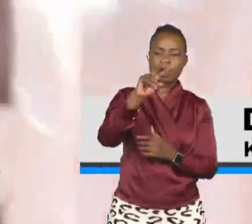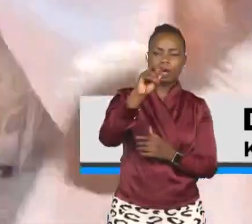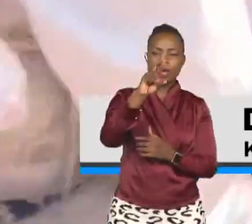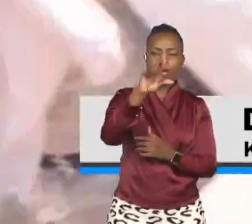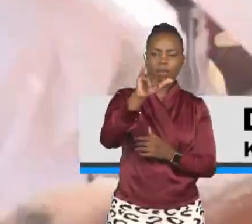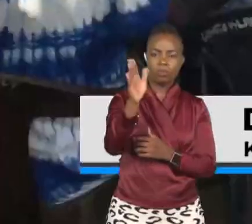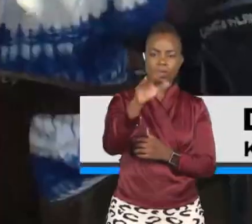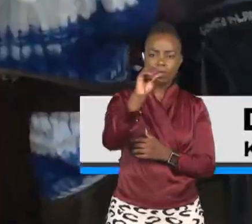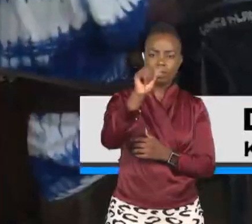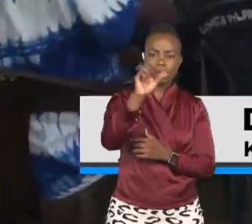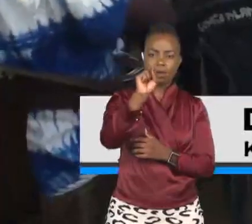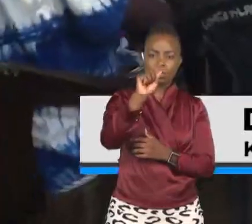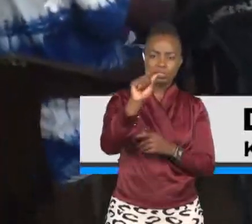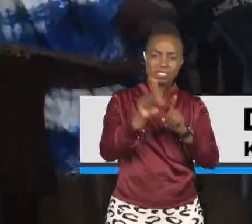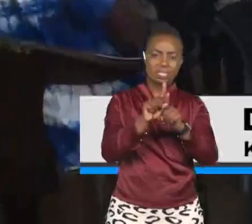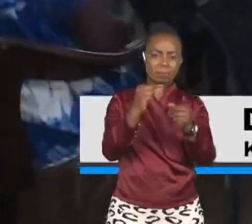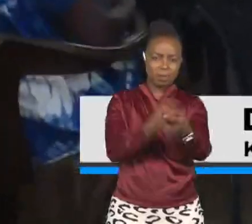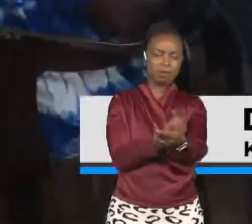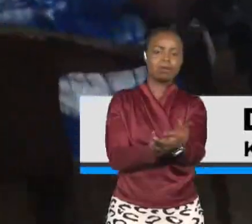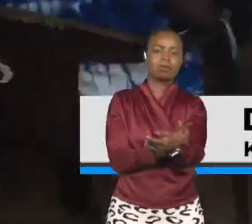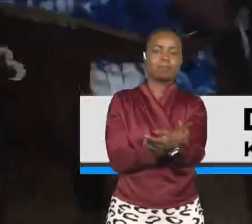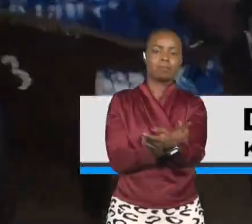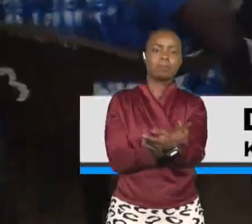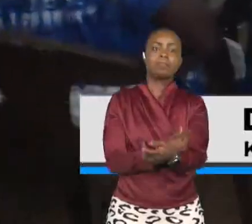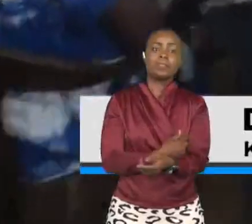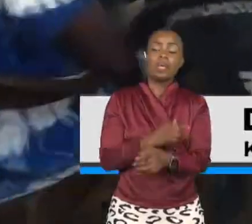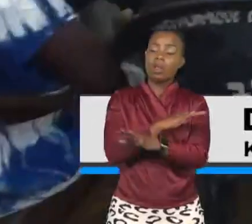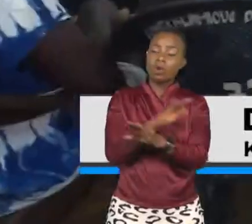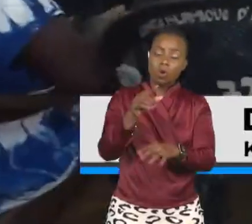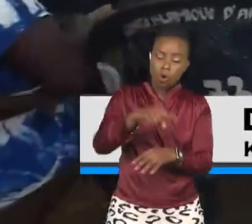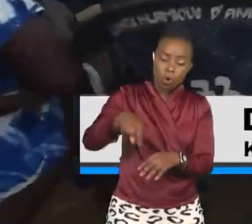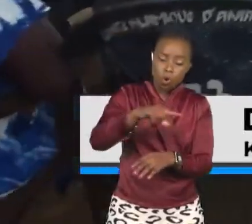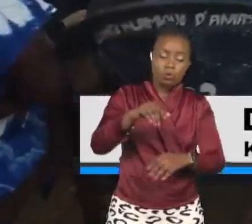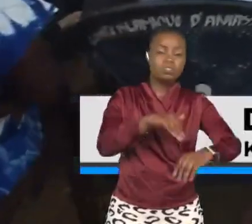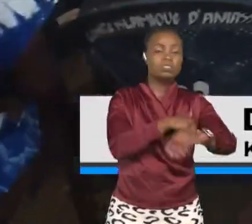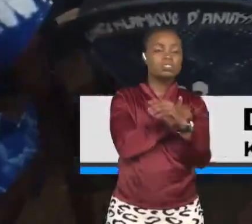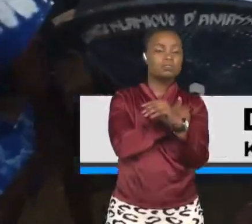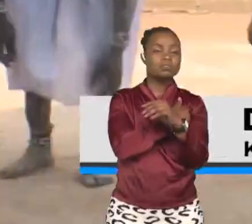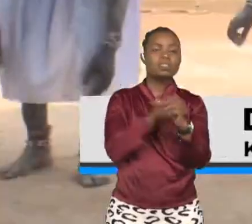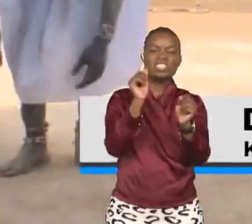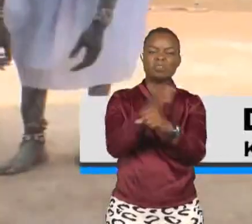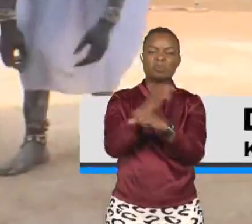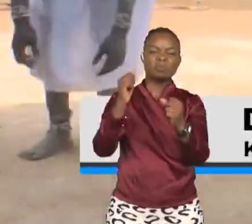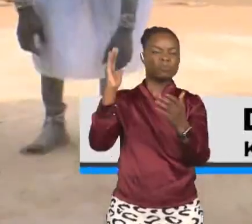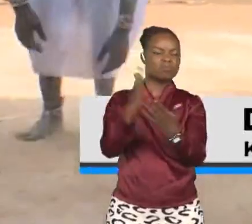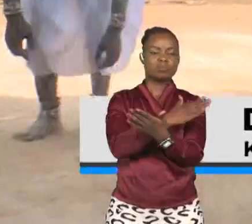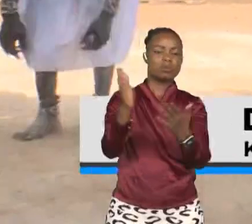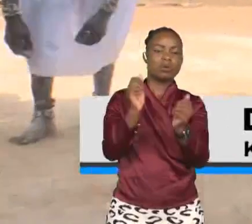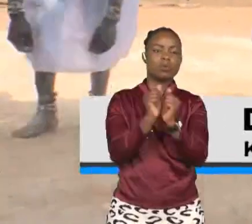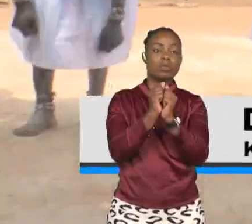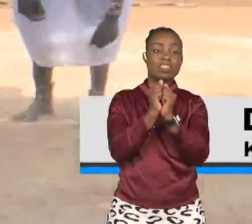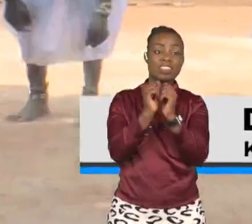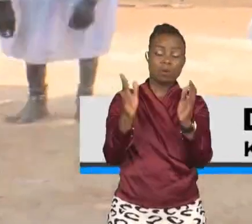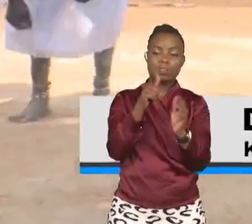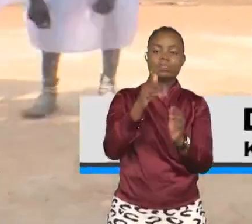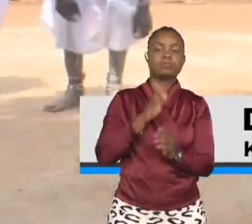in the bosom of the traditional Ashanti kingdom. No local king or tribal chief can be enthroned without the intervention of these